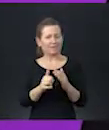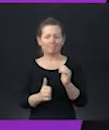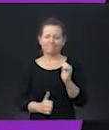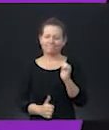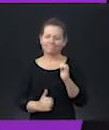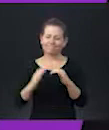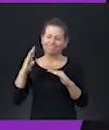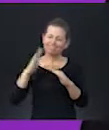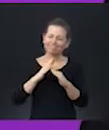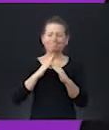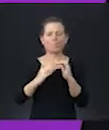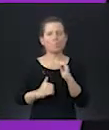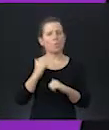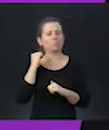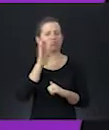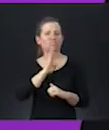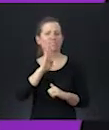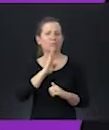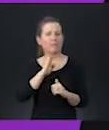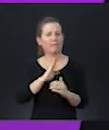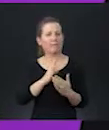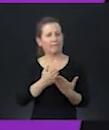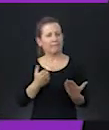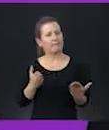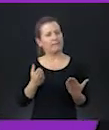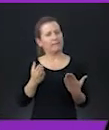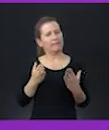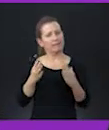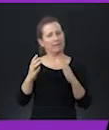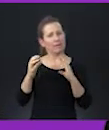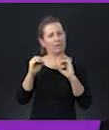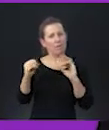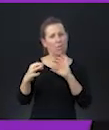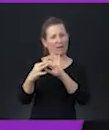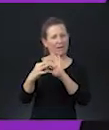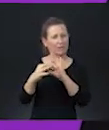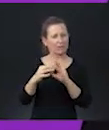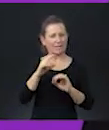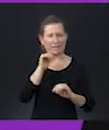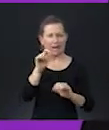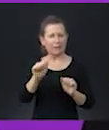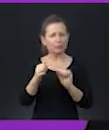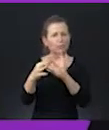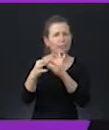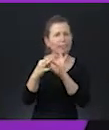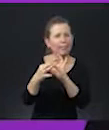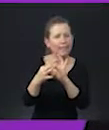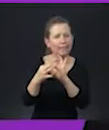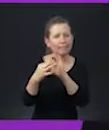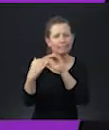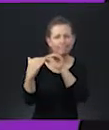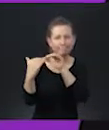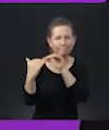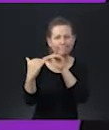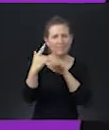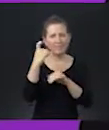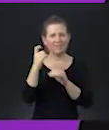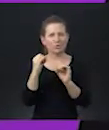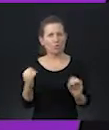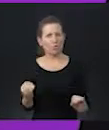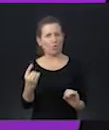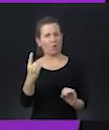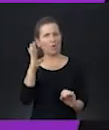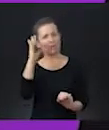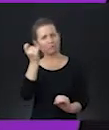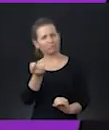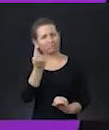most frustrating part, is that lack of connection and being able to relate to somebody, because no one will ever know what we go